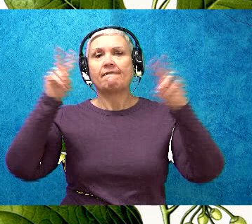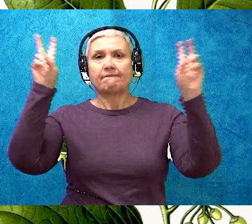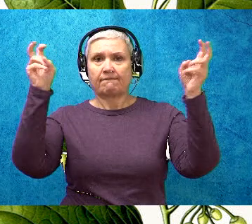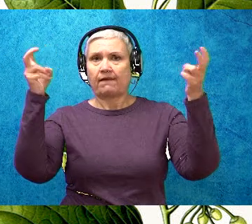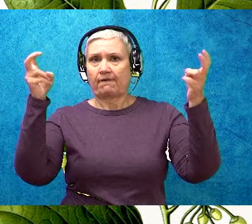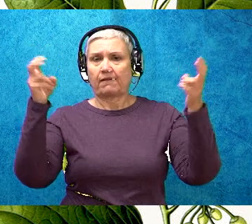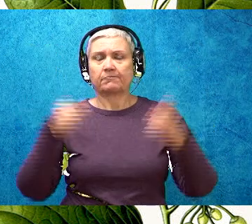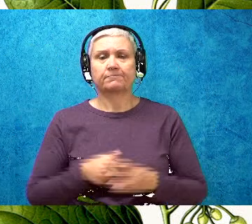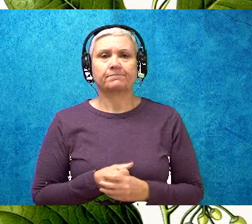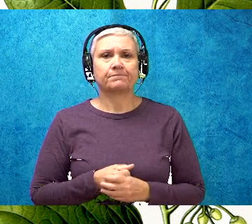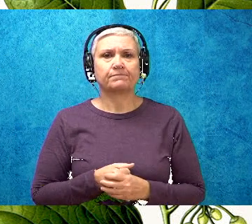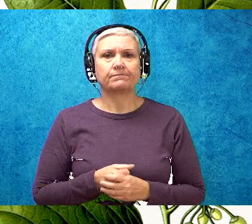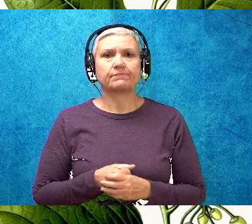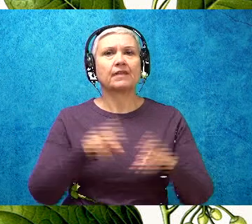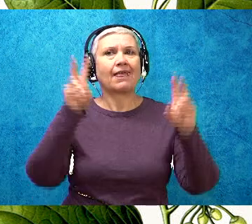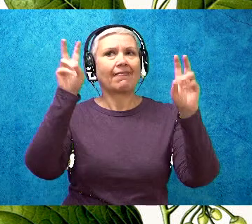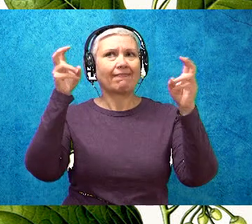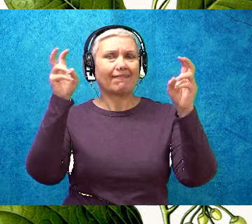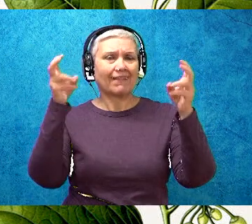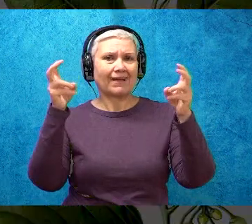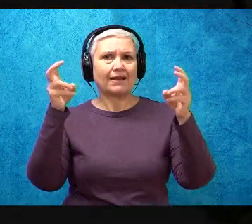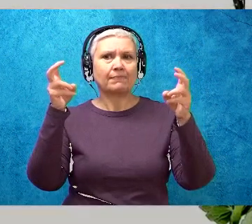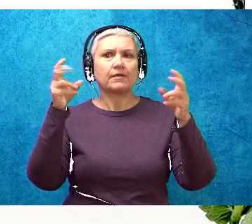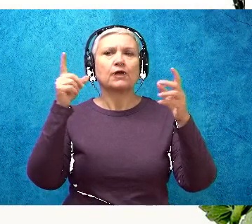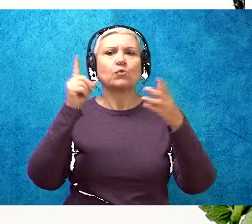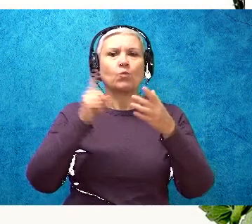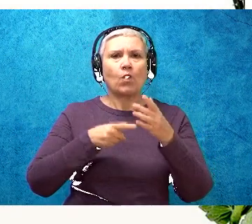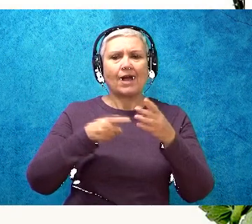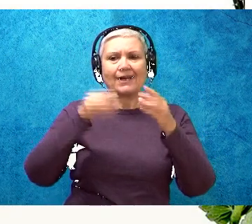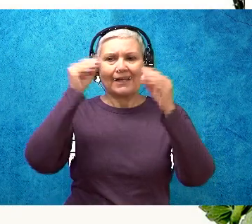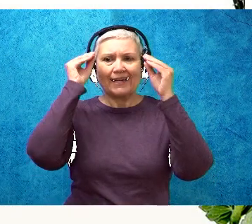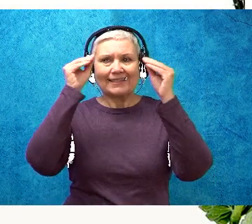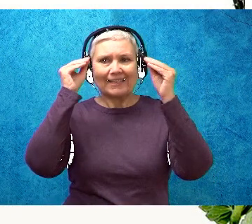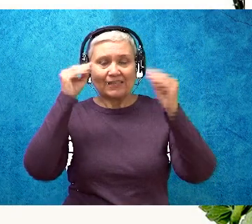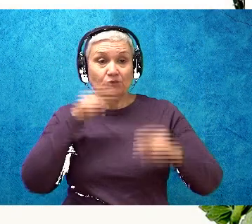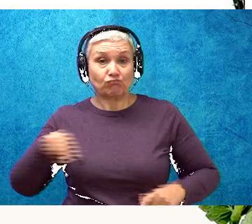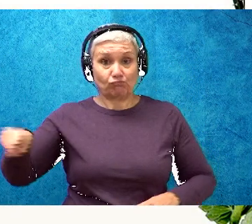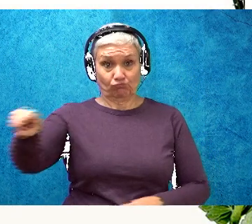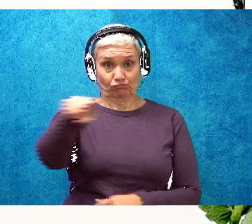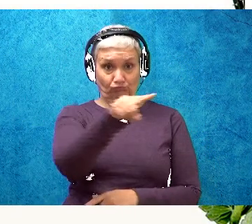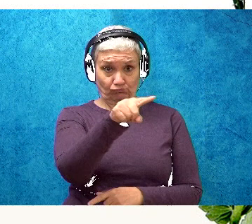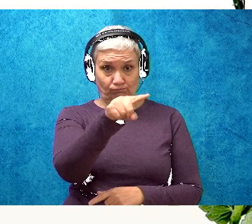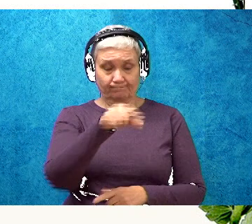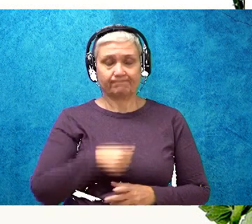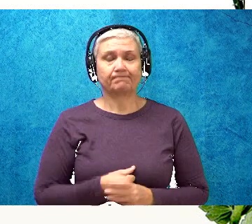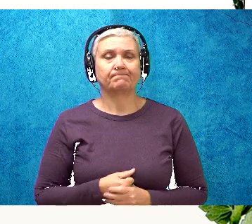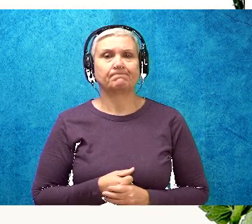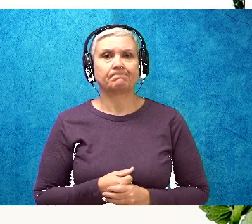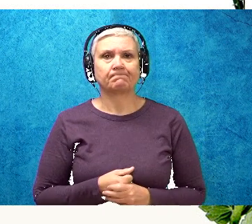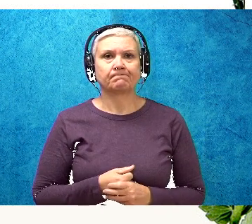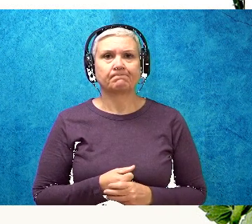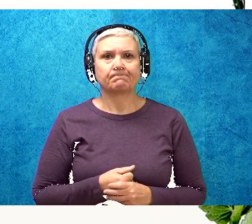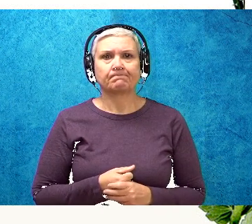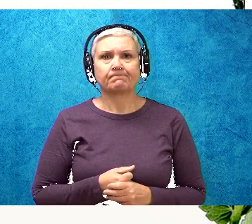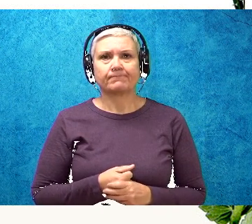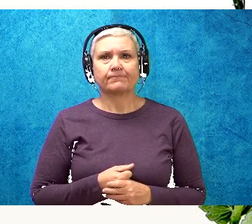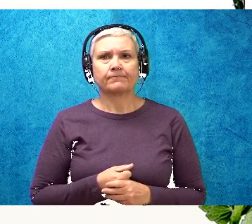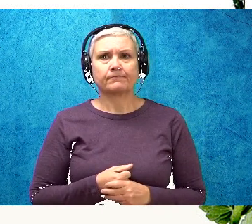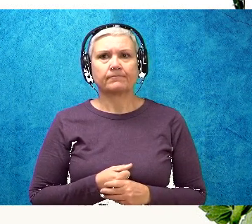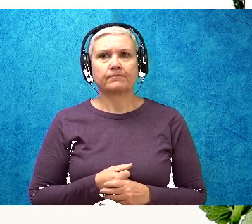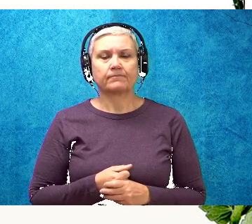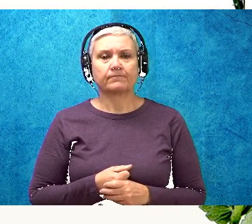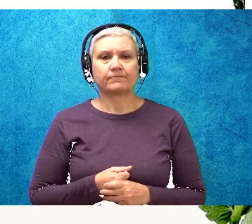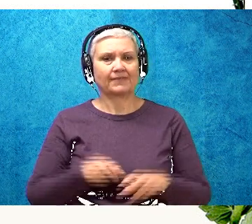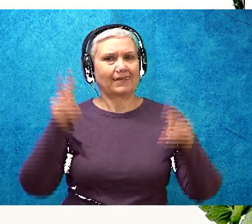theme, again, is what it is going to teach you, the audience. Now, what you need to know is that theme